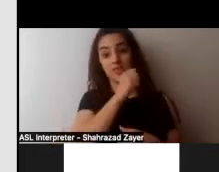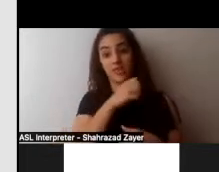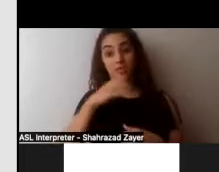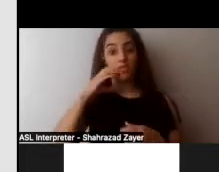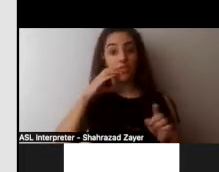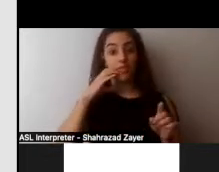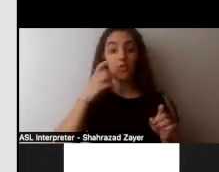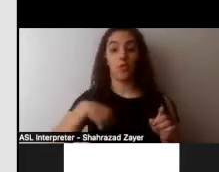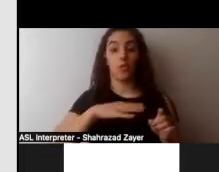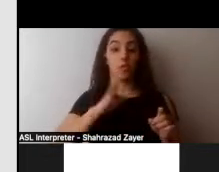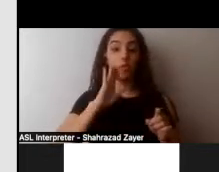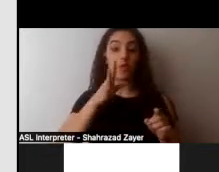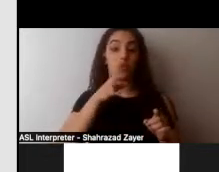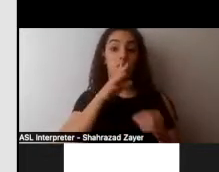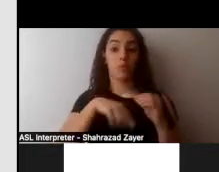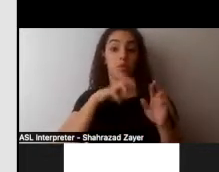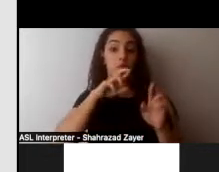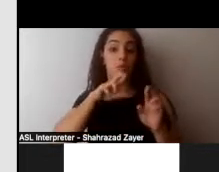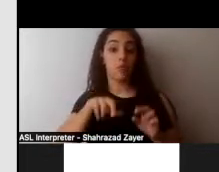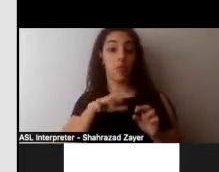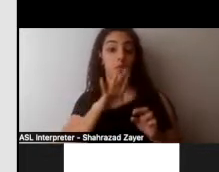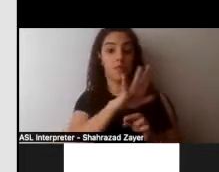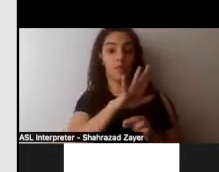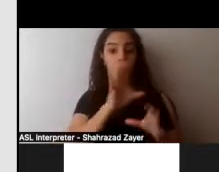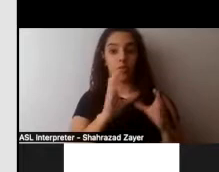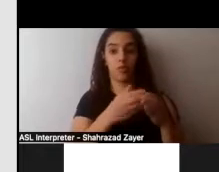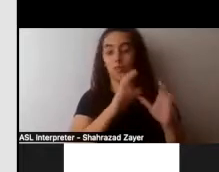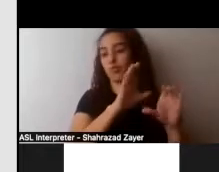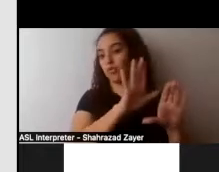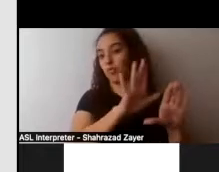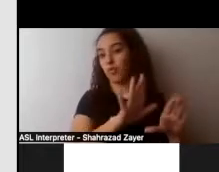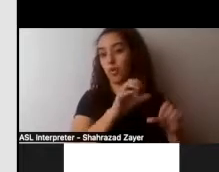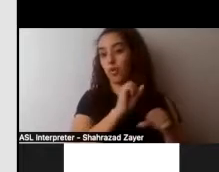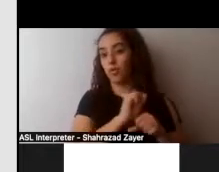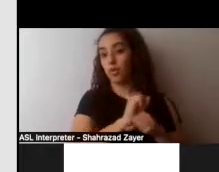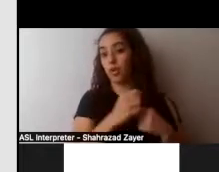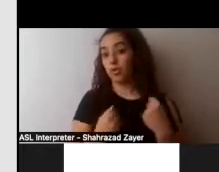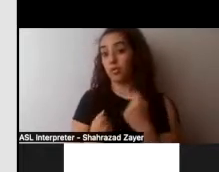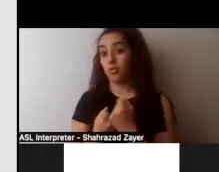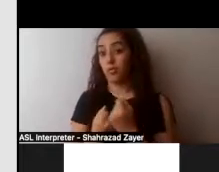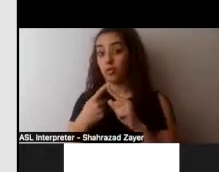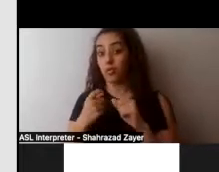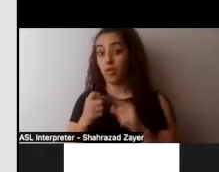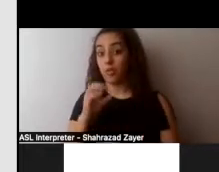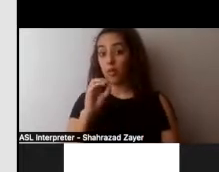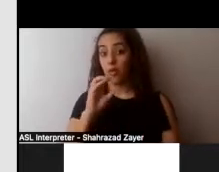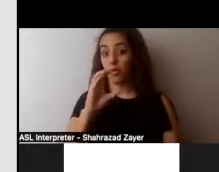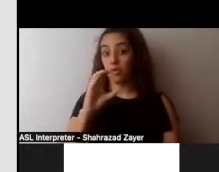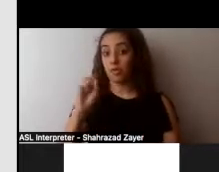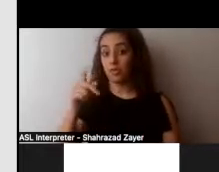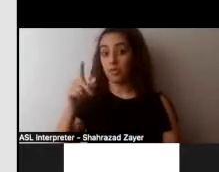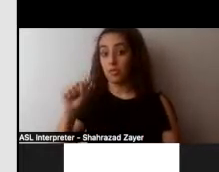work. The work is supported by the collaboration between OCSPA and the Orange County